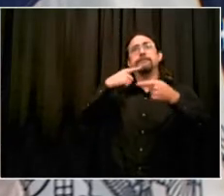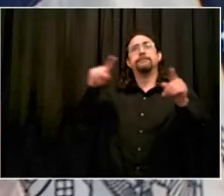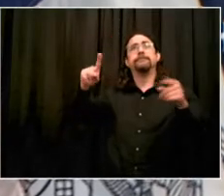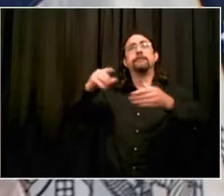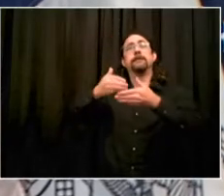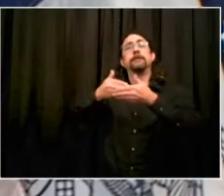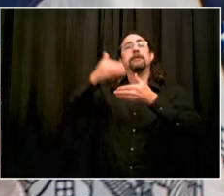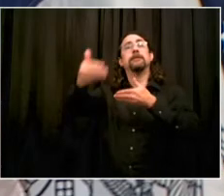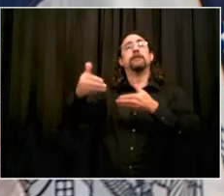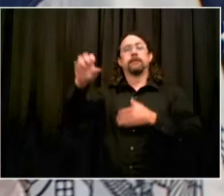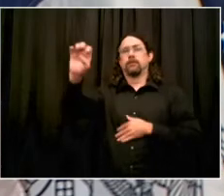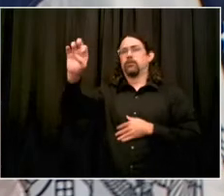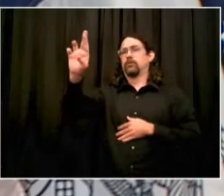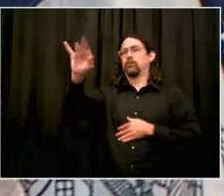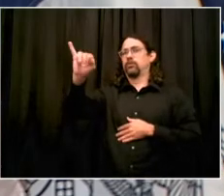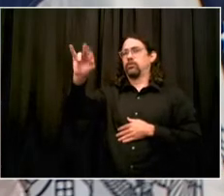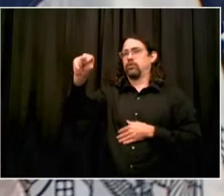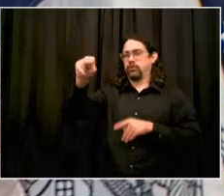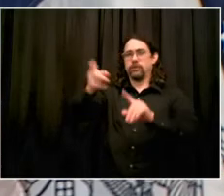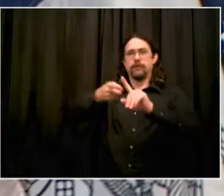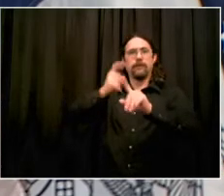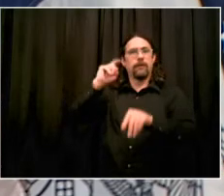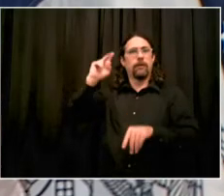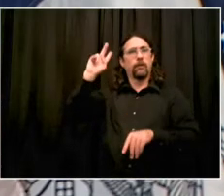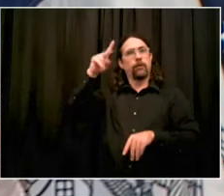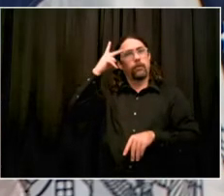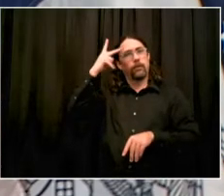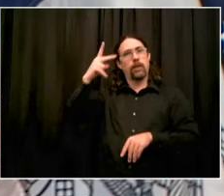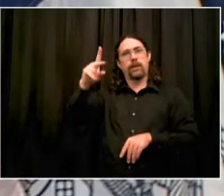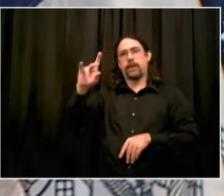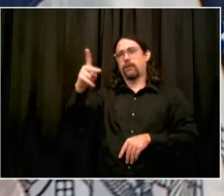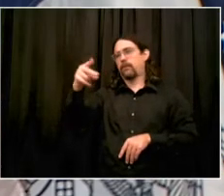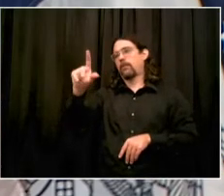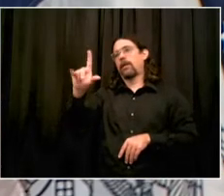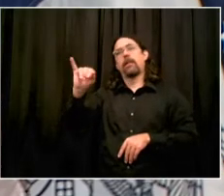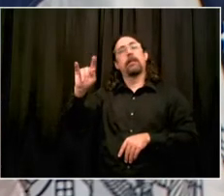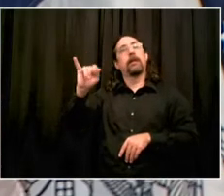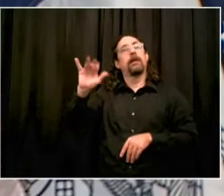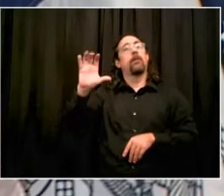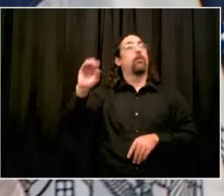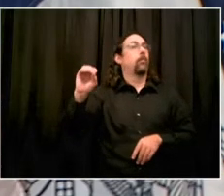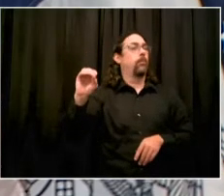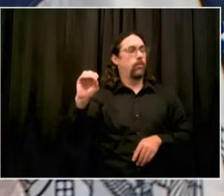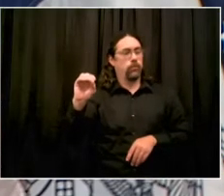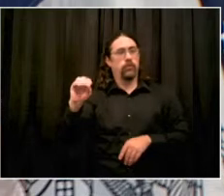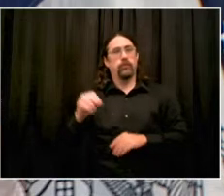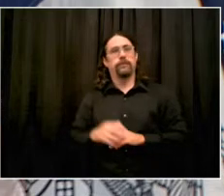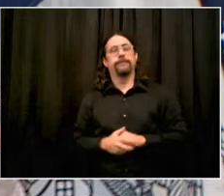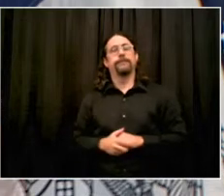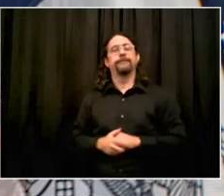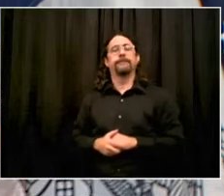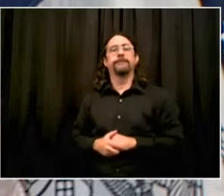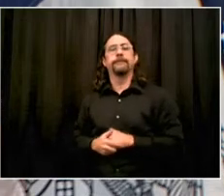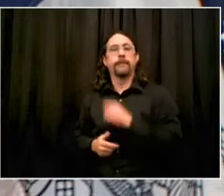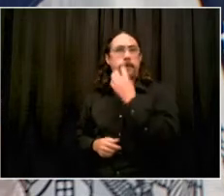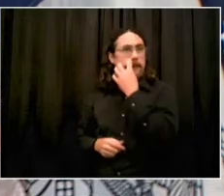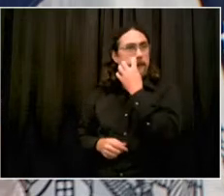if infection rates did not improve by Monday night, they would go forward with this closing of businesses